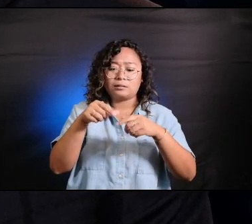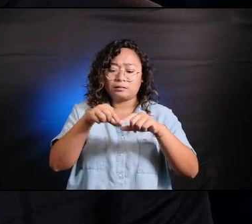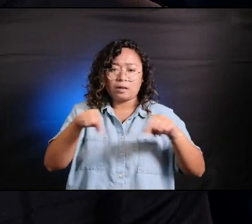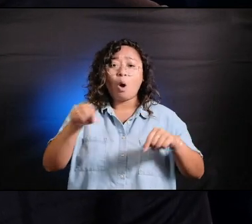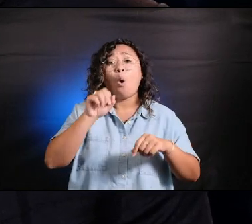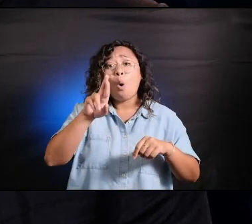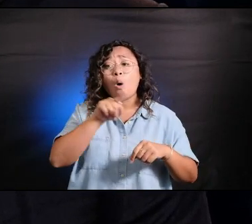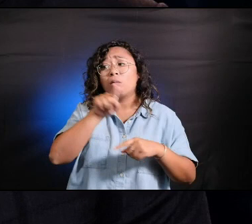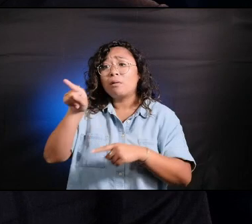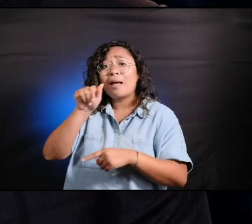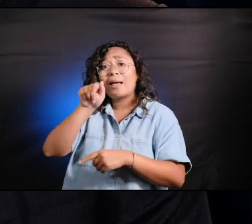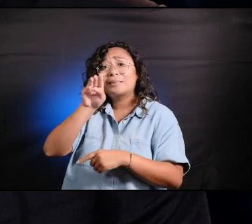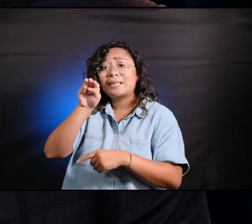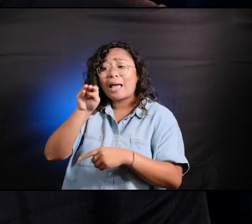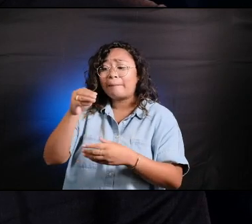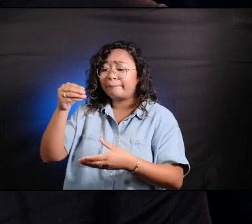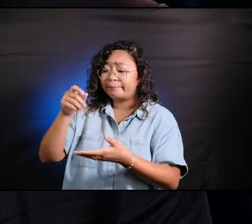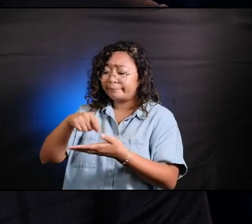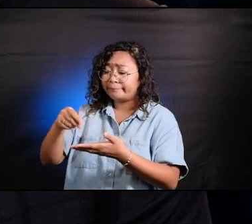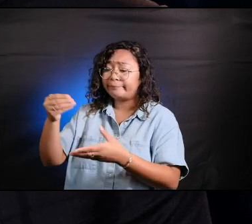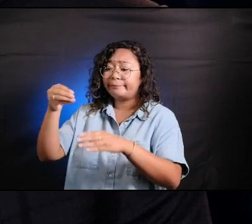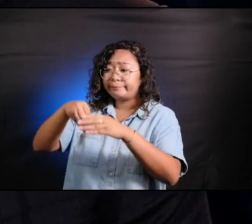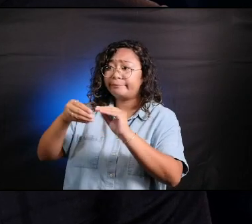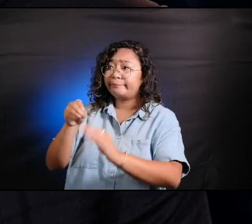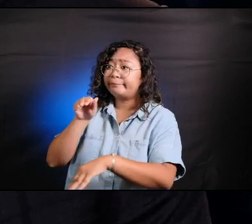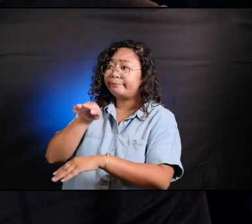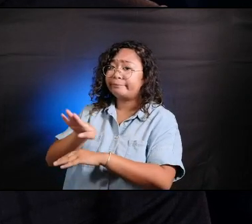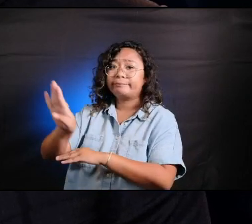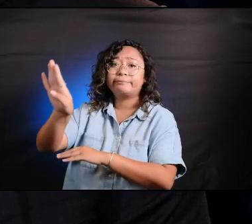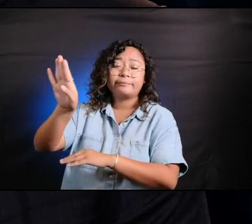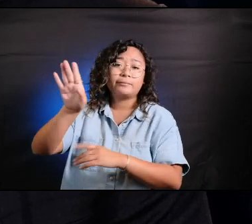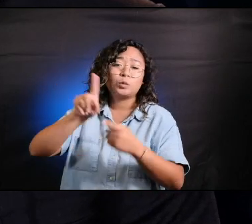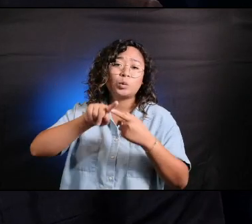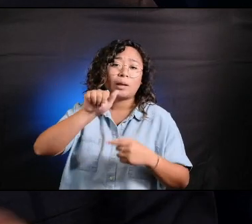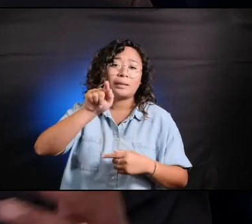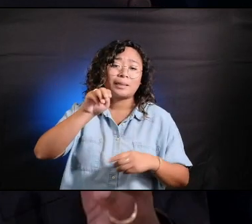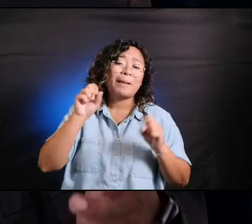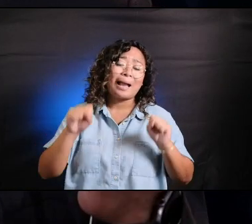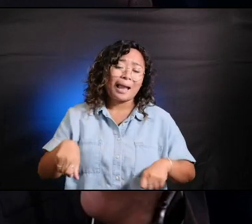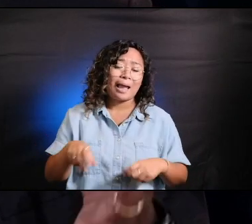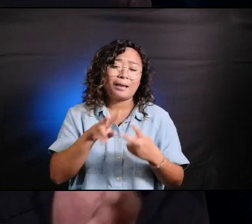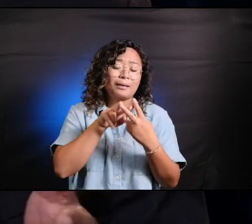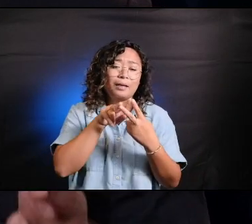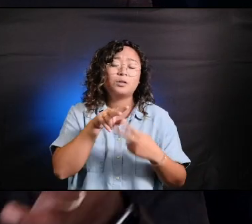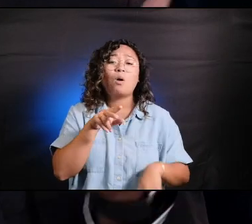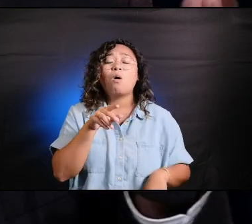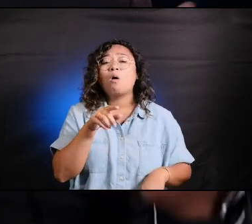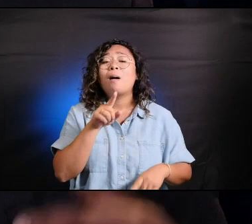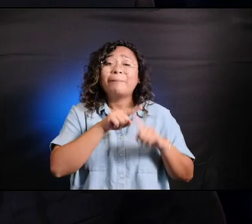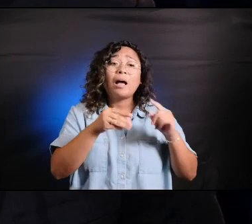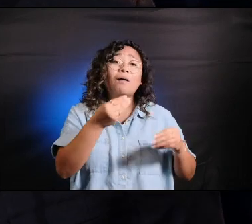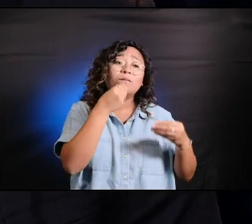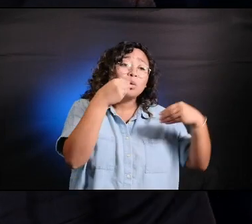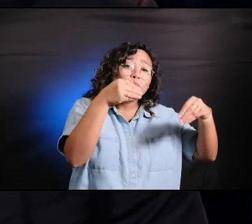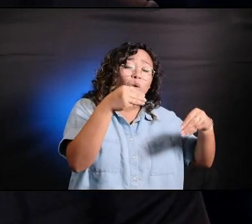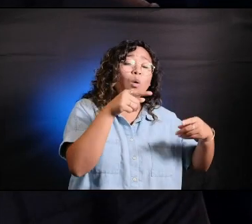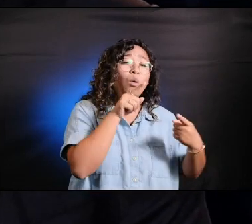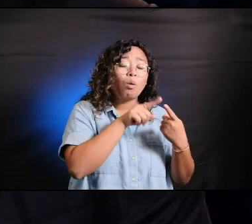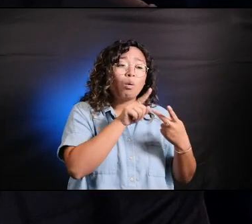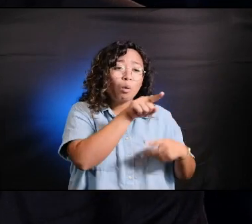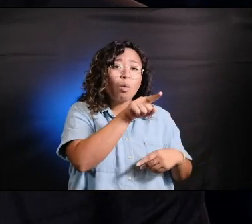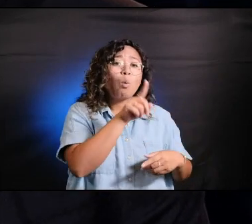an ATM and deposit that check that way as well. So anybody else, the grocery stores, please give us